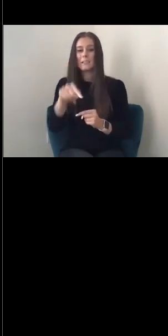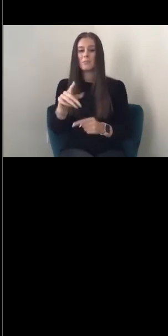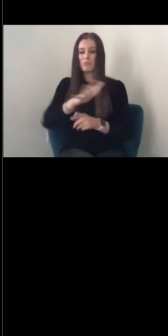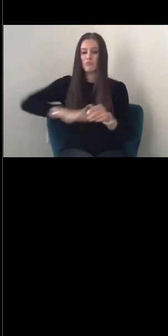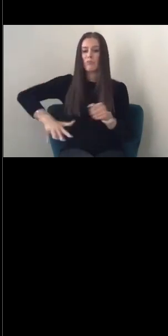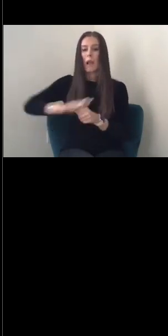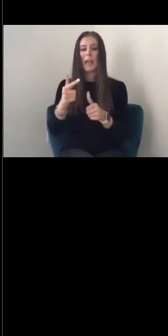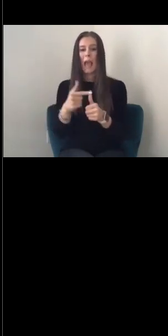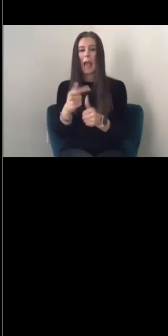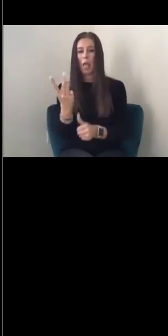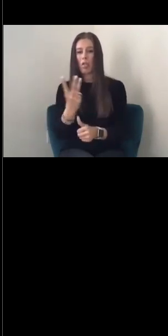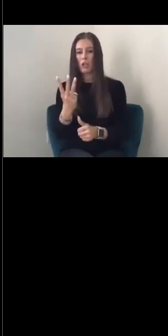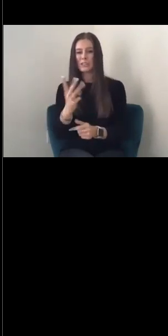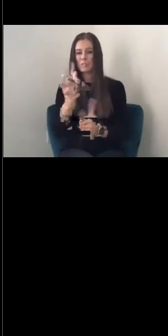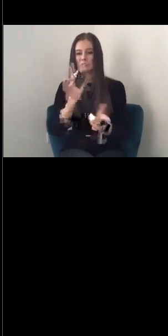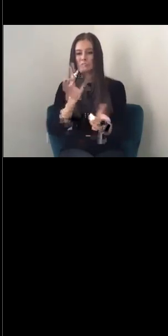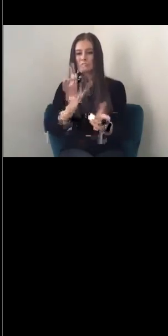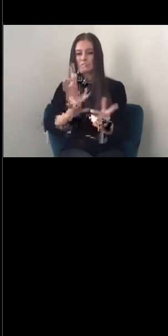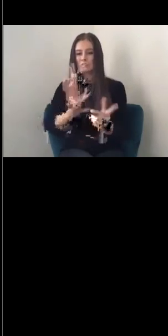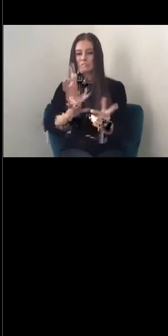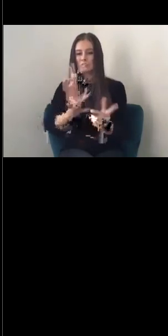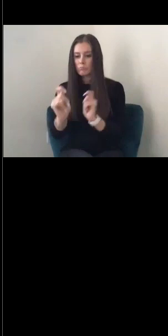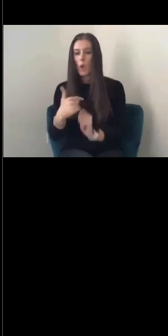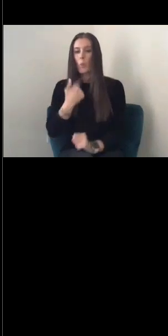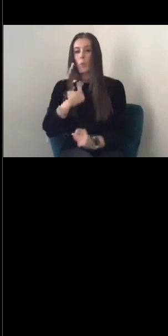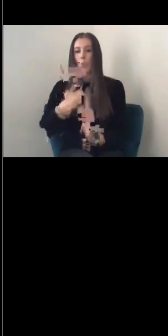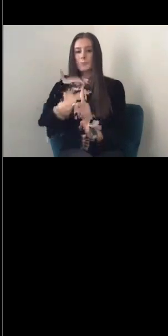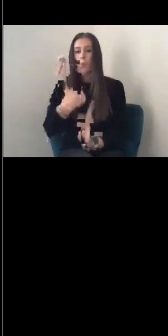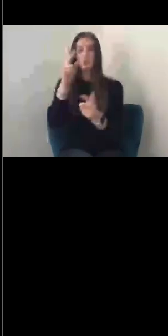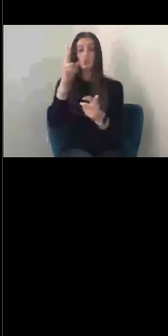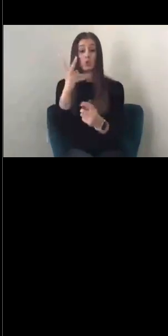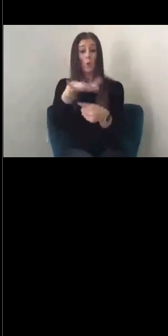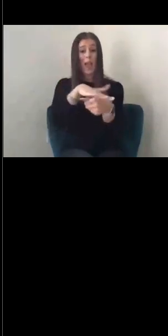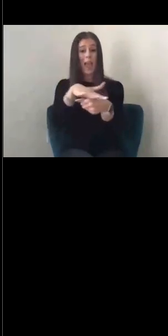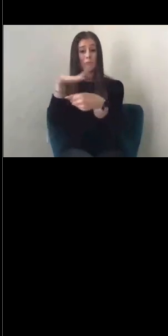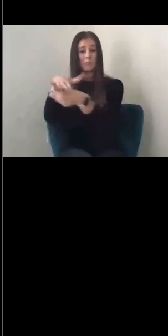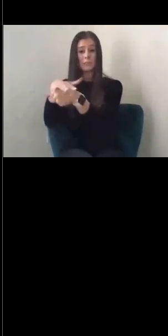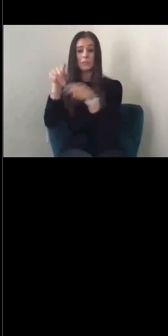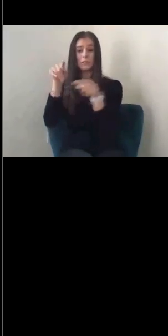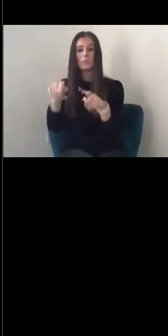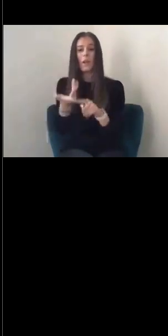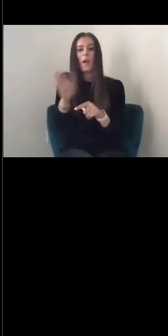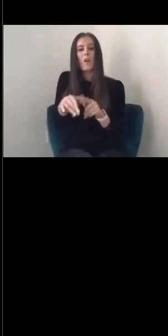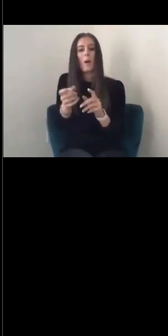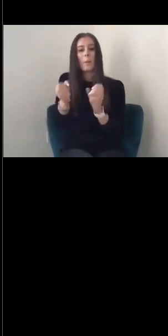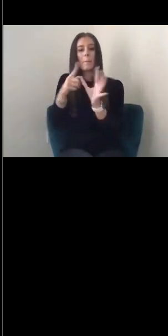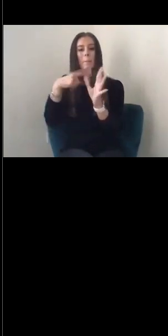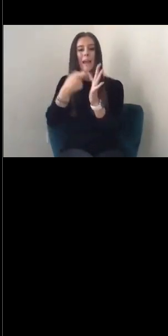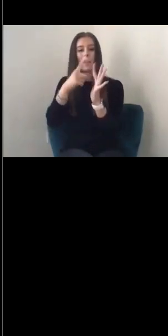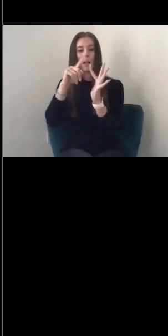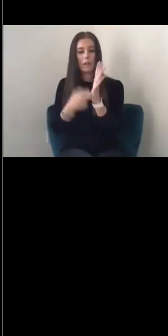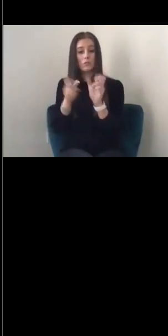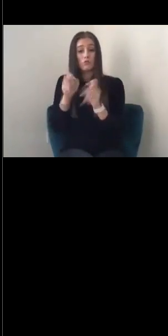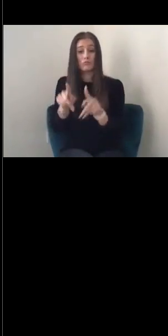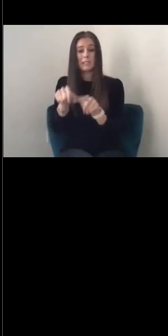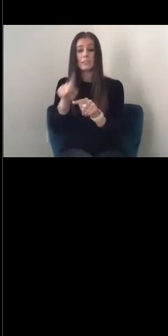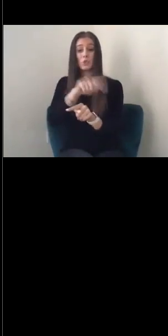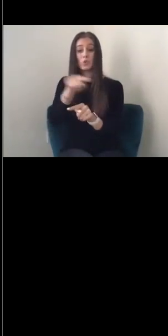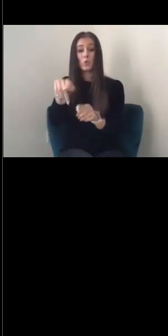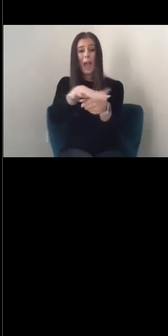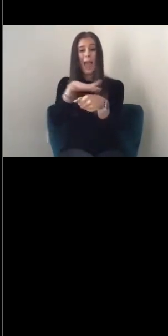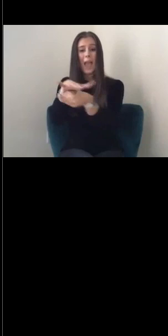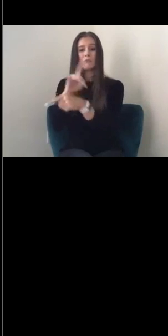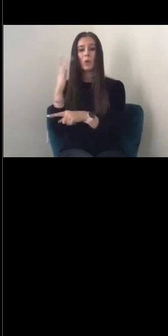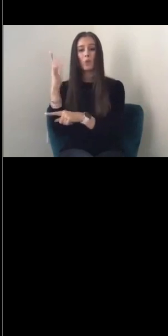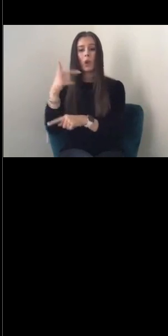we have identified 2 separate woodland areas off Baker Street that we would look to make accessible to